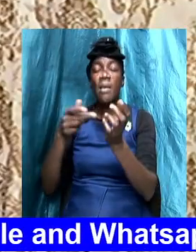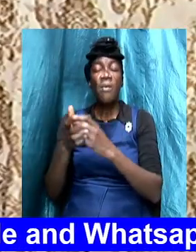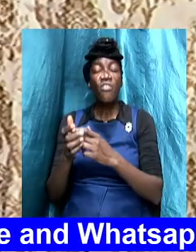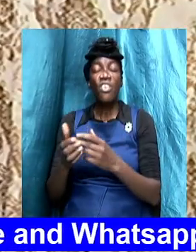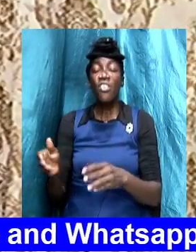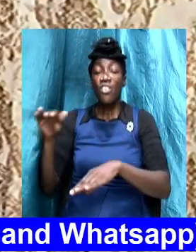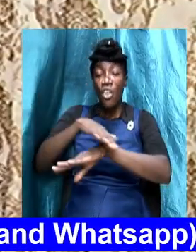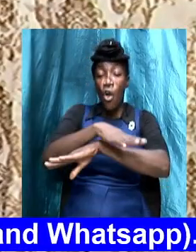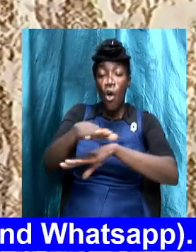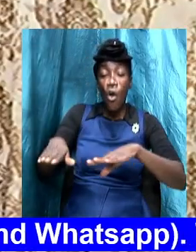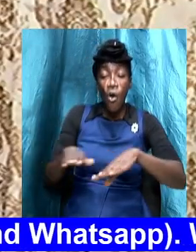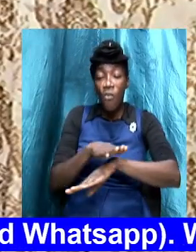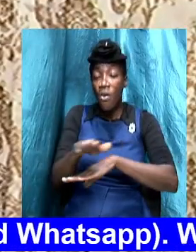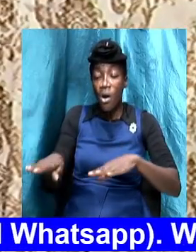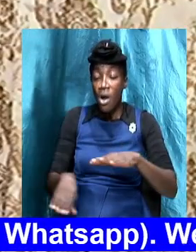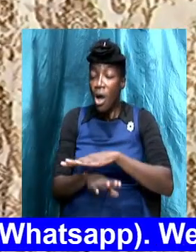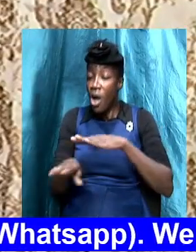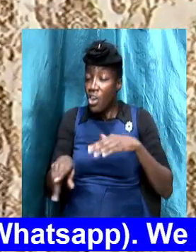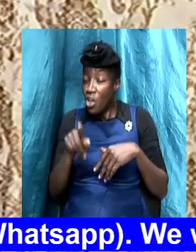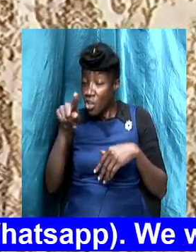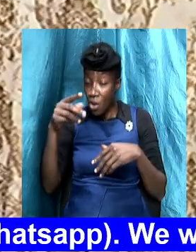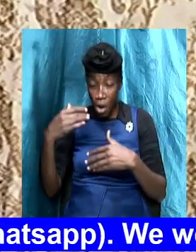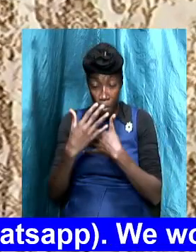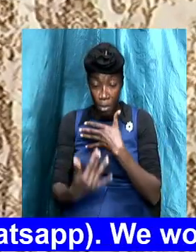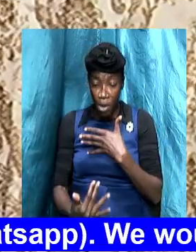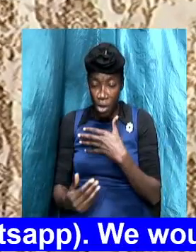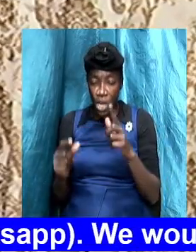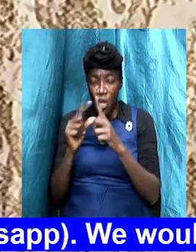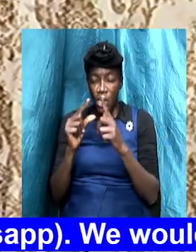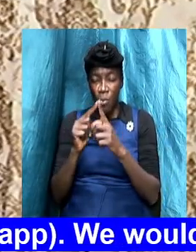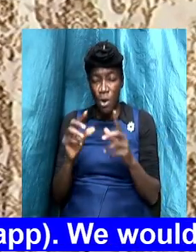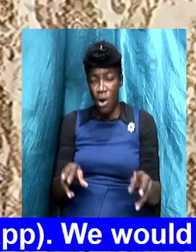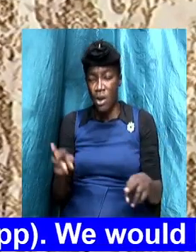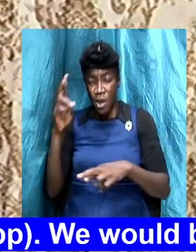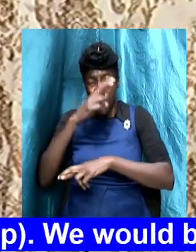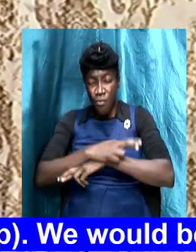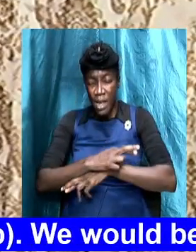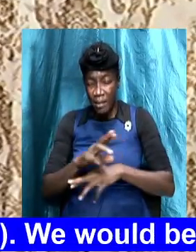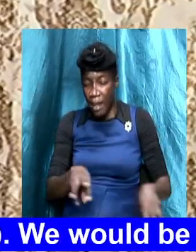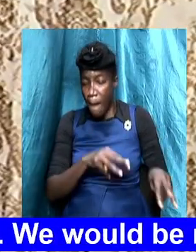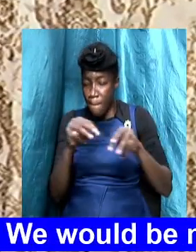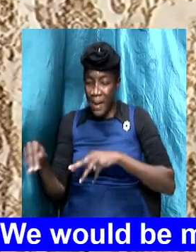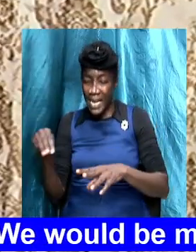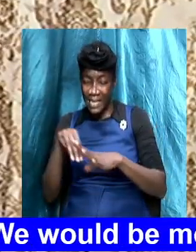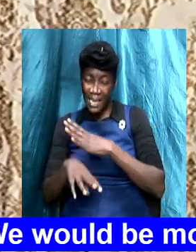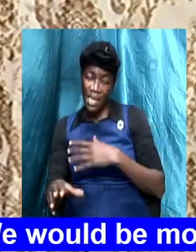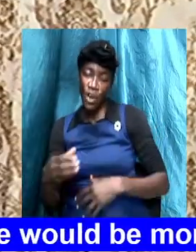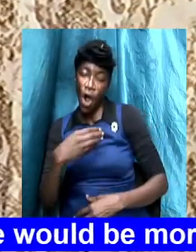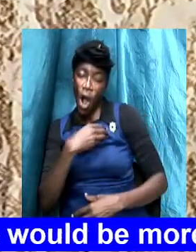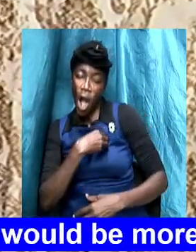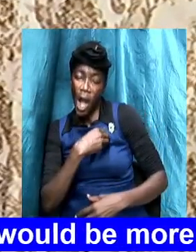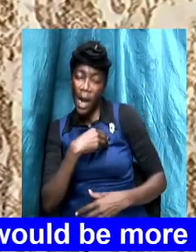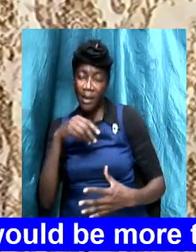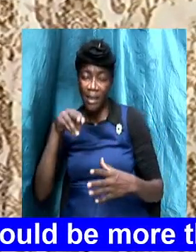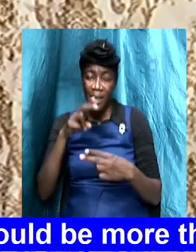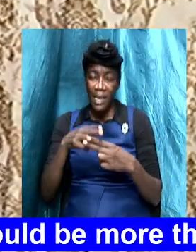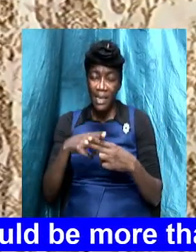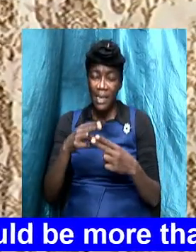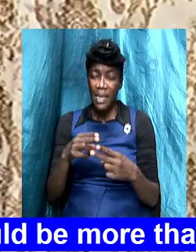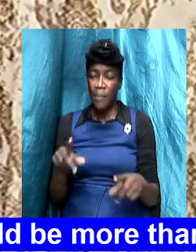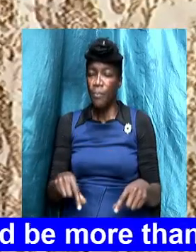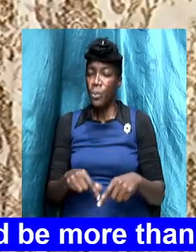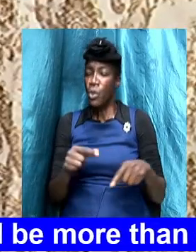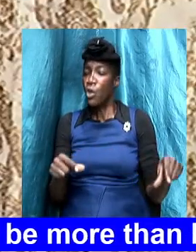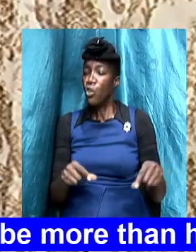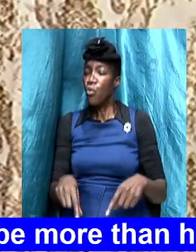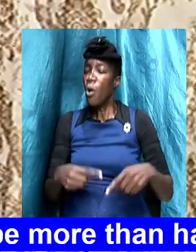your blood. That this word that we have spoken tonight will rest mightily in our hearts in the name of Jesus. Do a great work in our lives